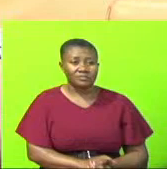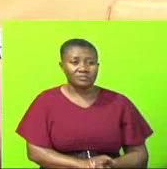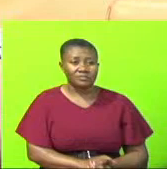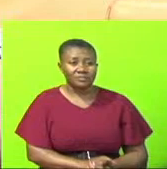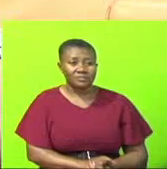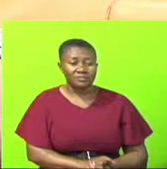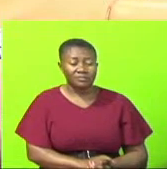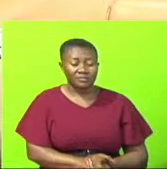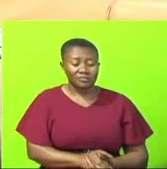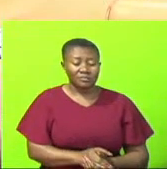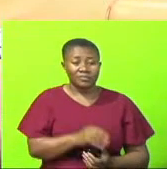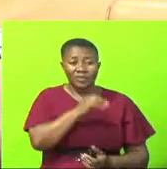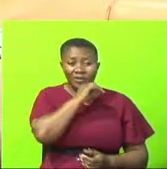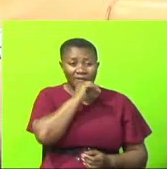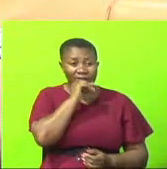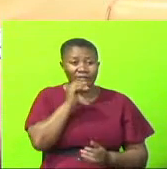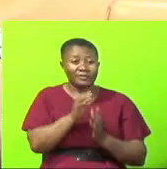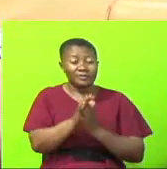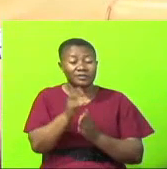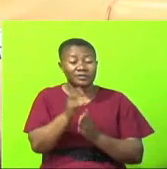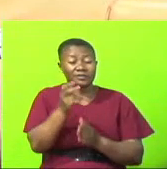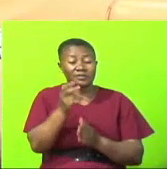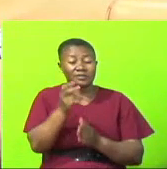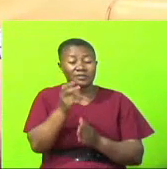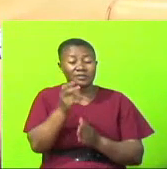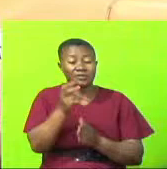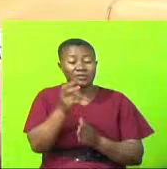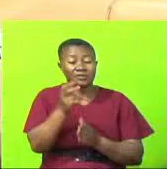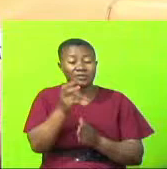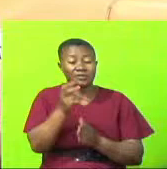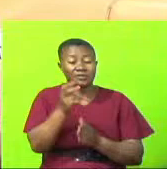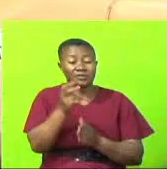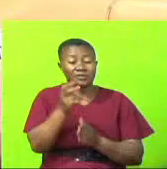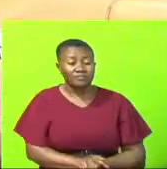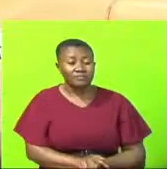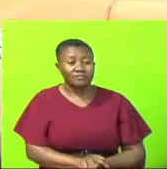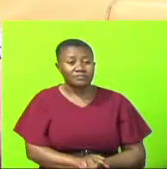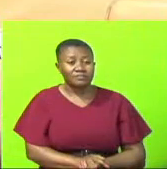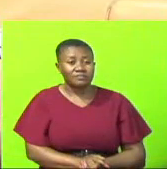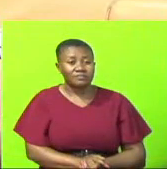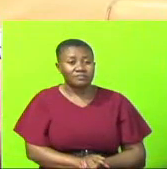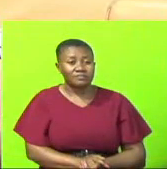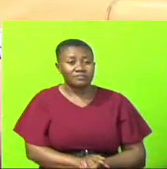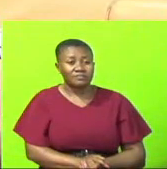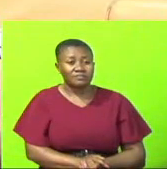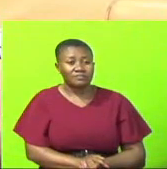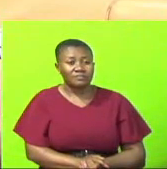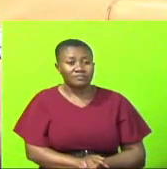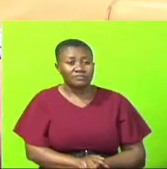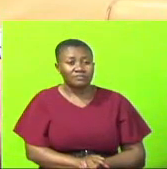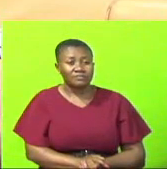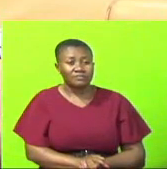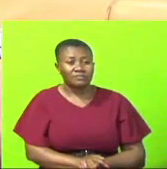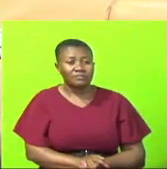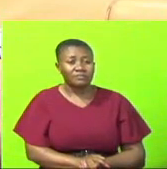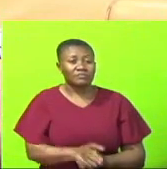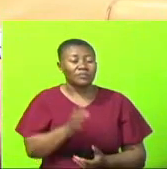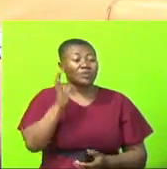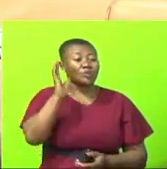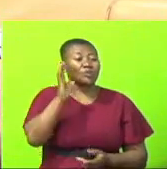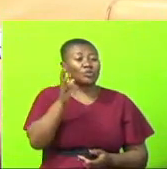Mr. Speaker, the danger, my colleagues and friends, is that if we are not careful, we will embark on a course of